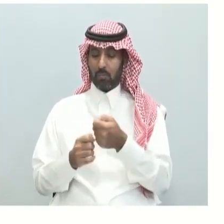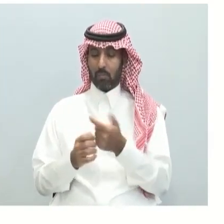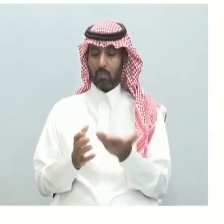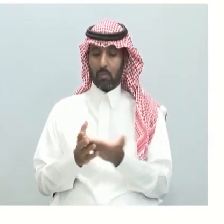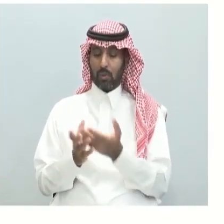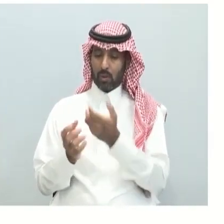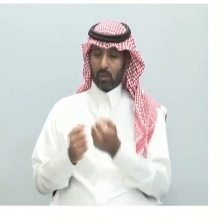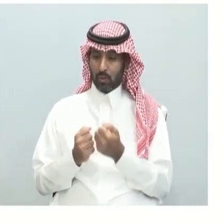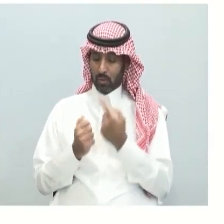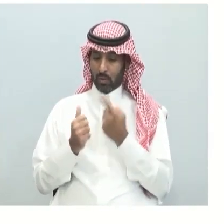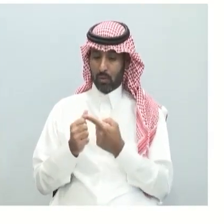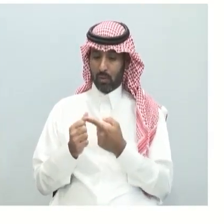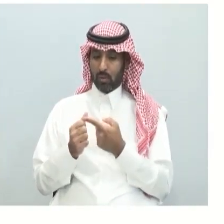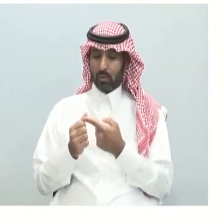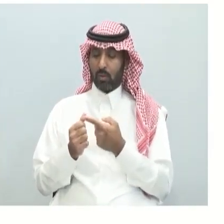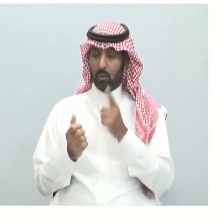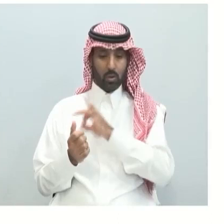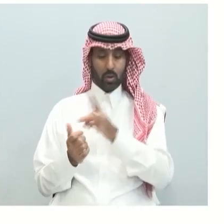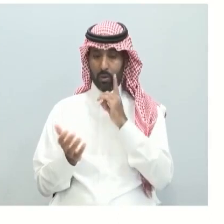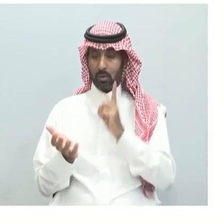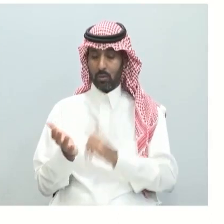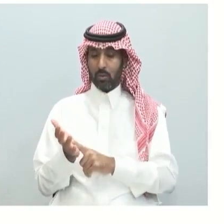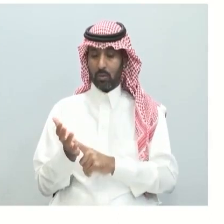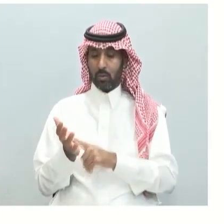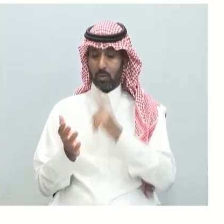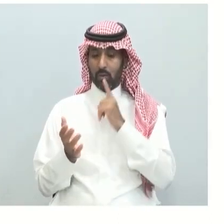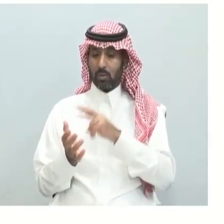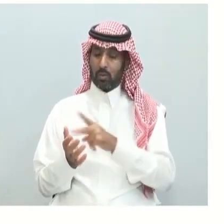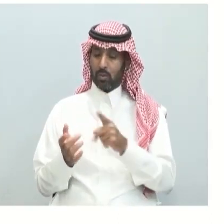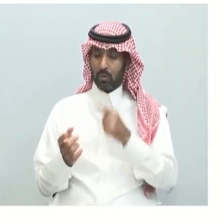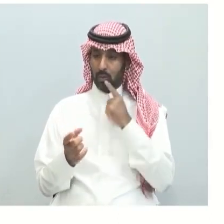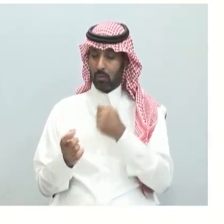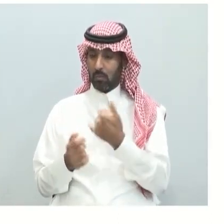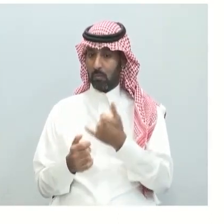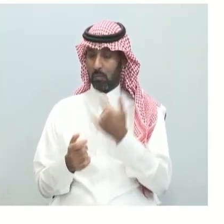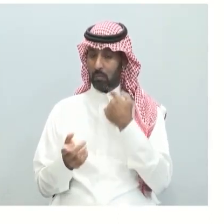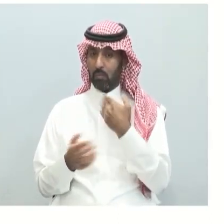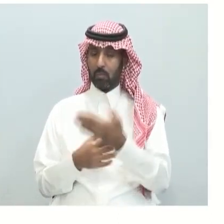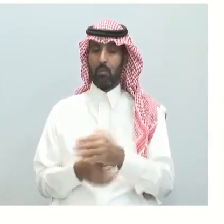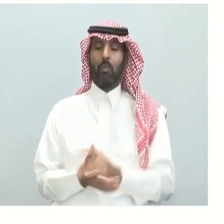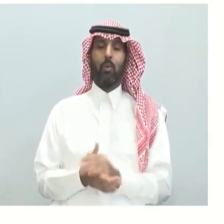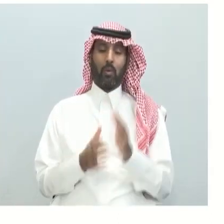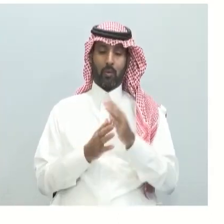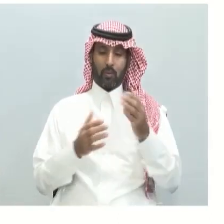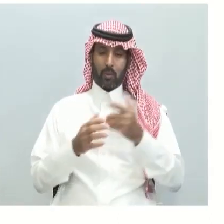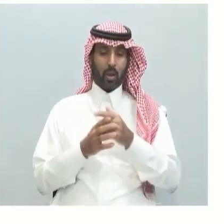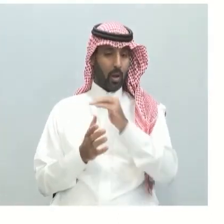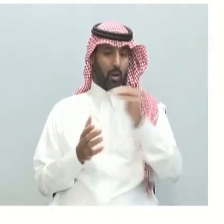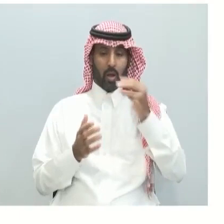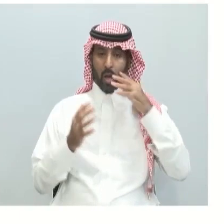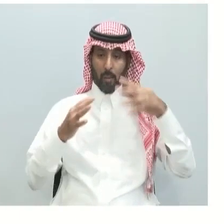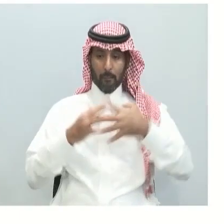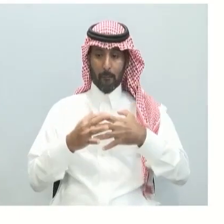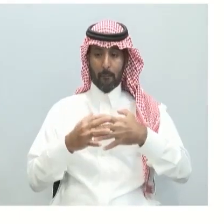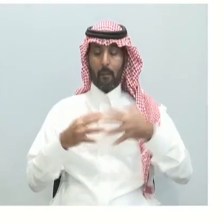product more attractive. We are not sure it is always effective. So these are some combined clauses and